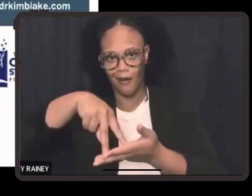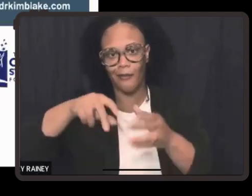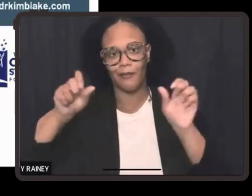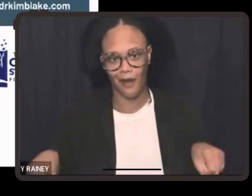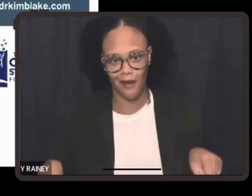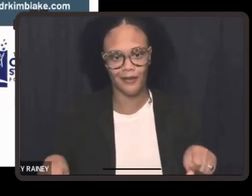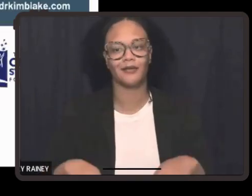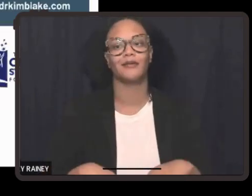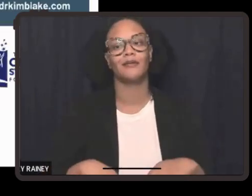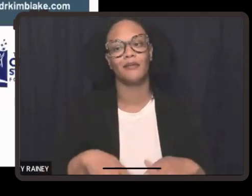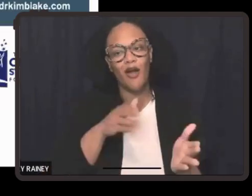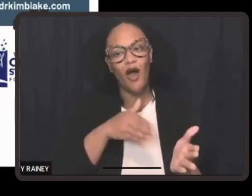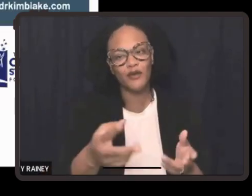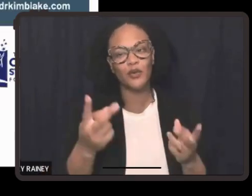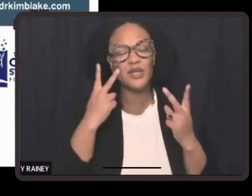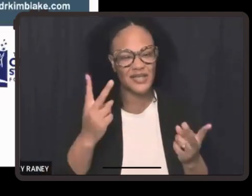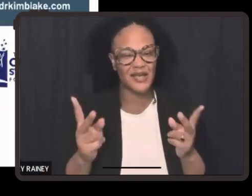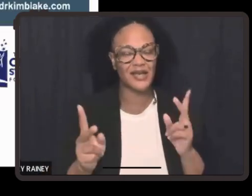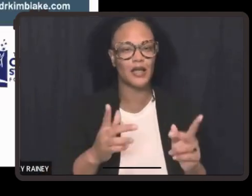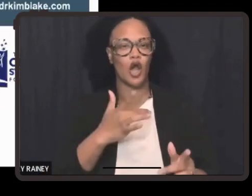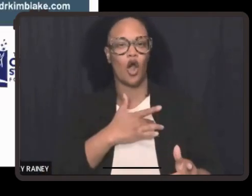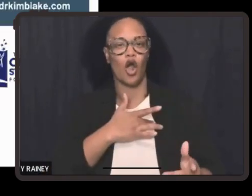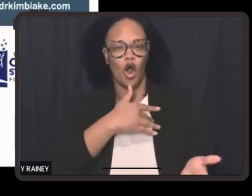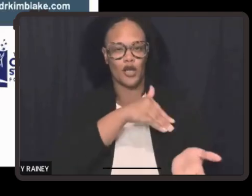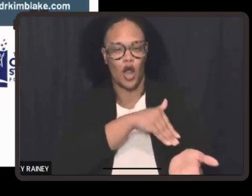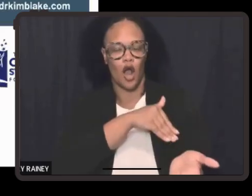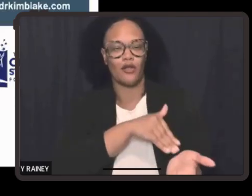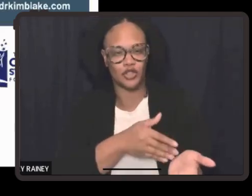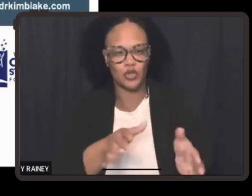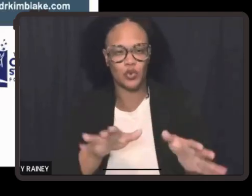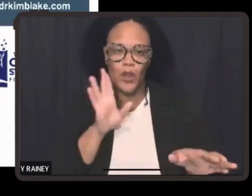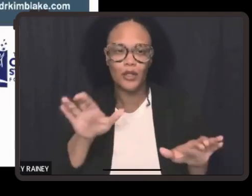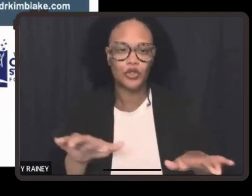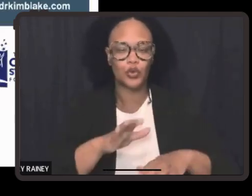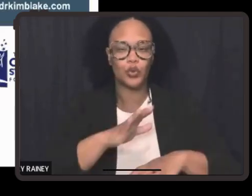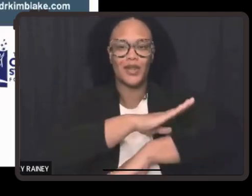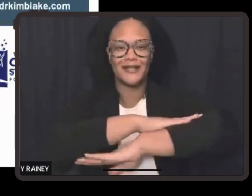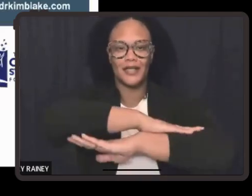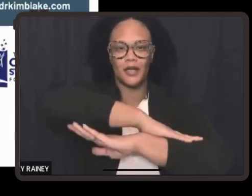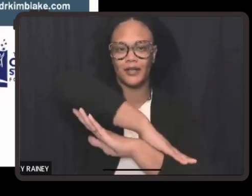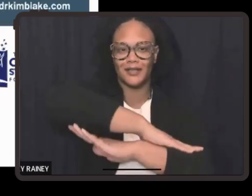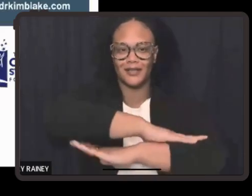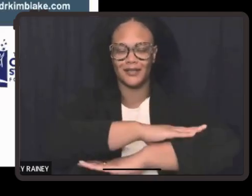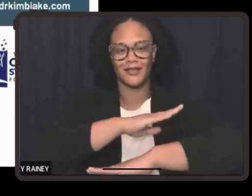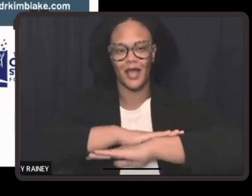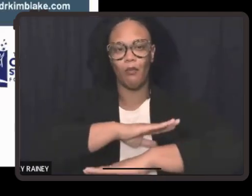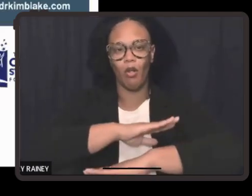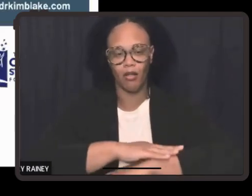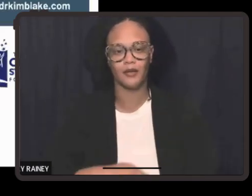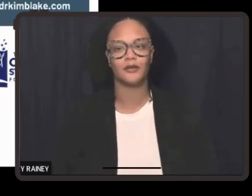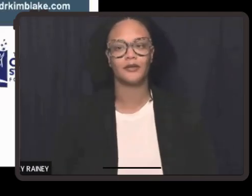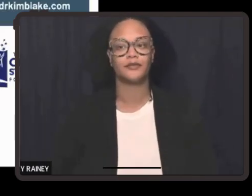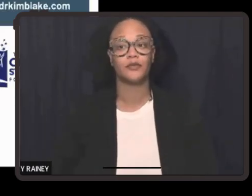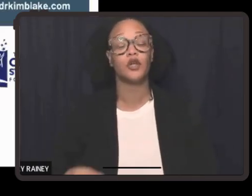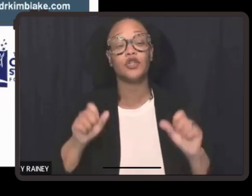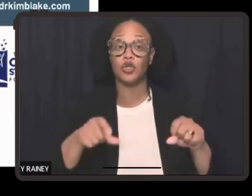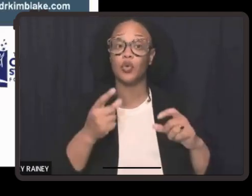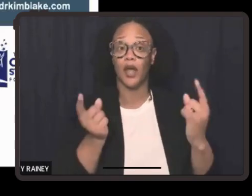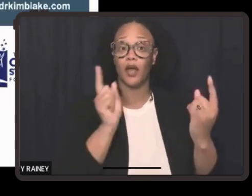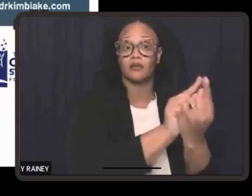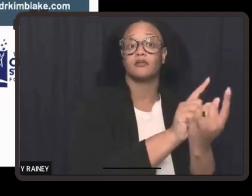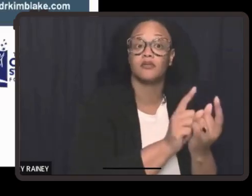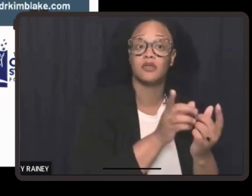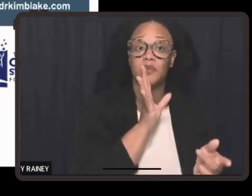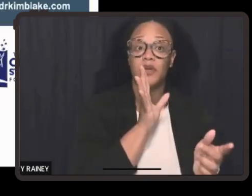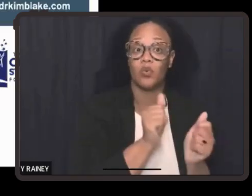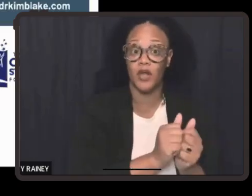tilt table. People ask me, who do I go to? Who do I go to as an adult with this? You could go and speak to cardiology.